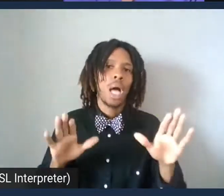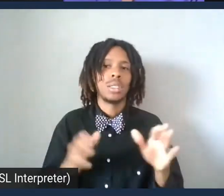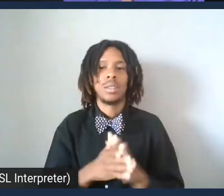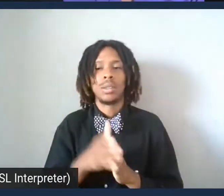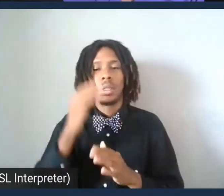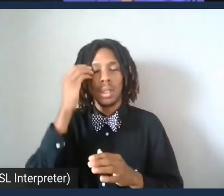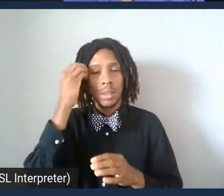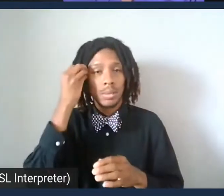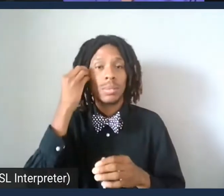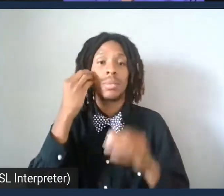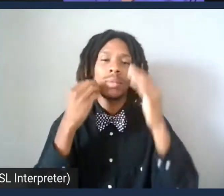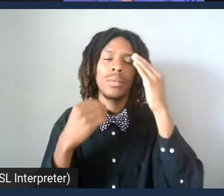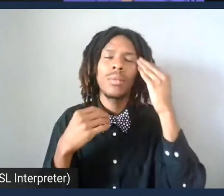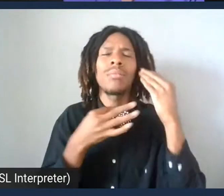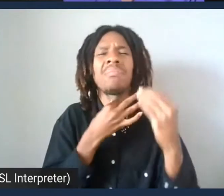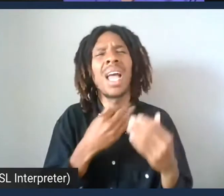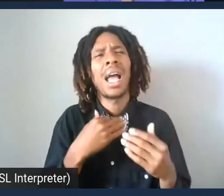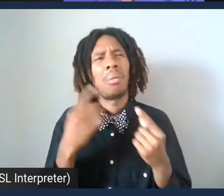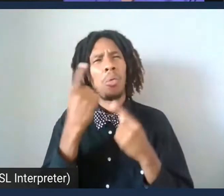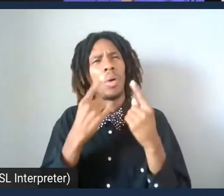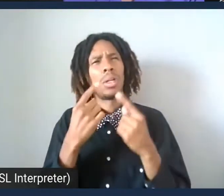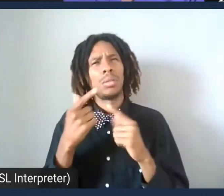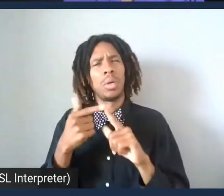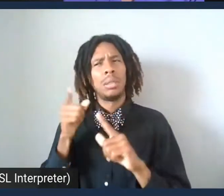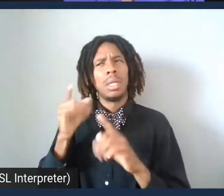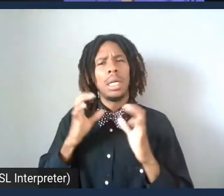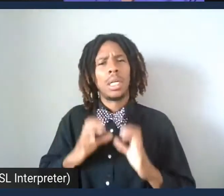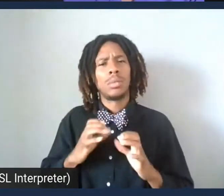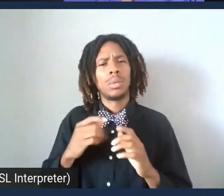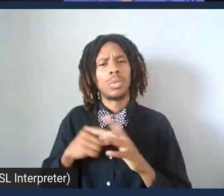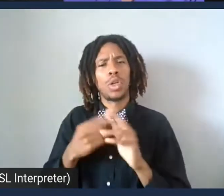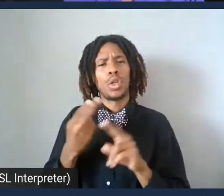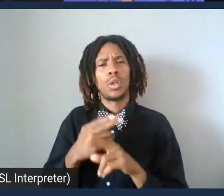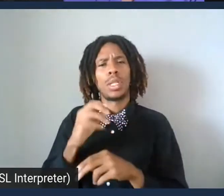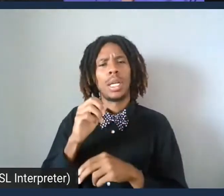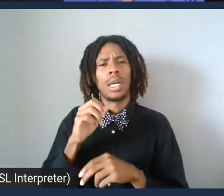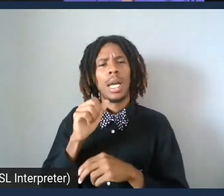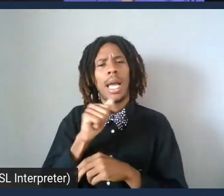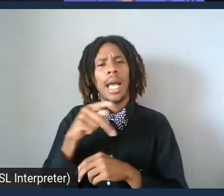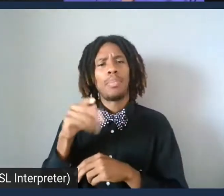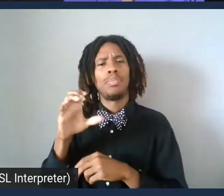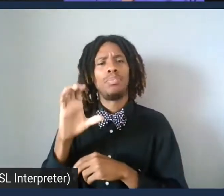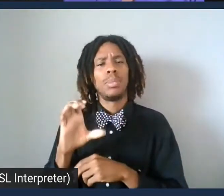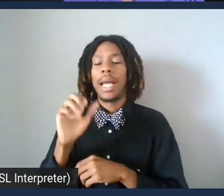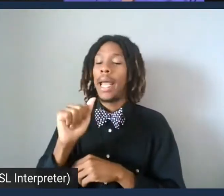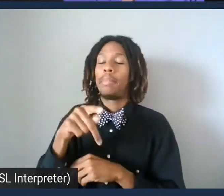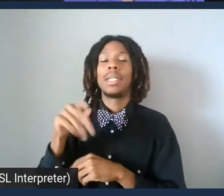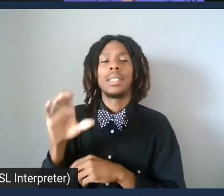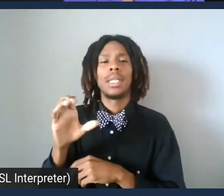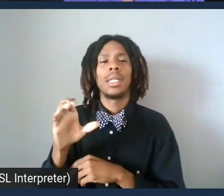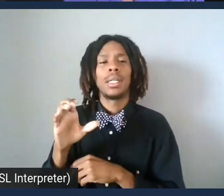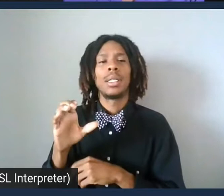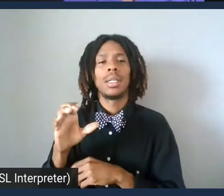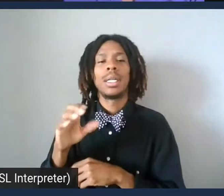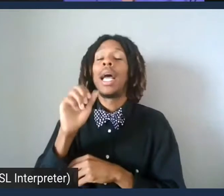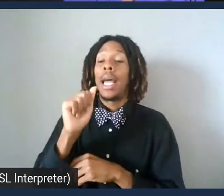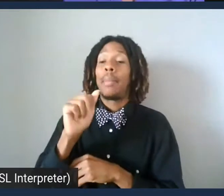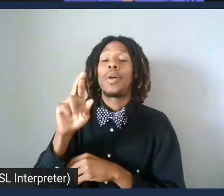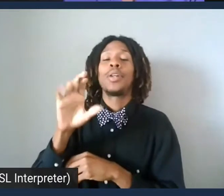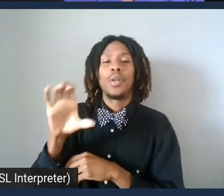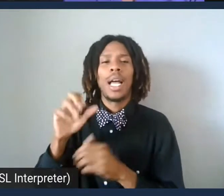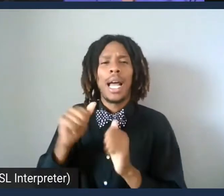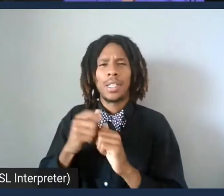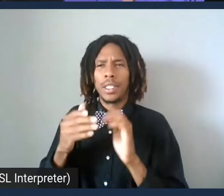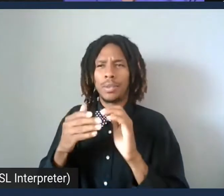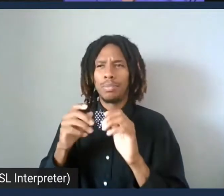But I'm wondering, when customers start to use Application Recovery Controller, how does that change their operational model? You